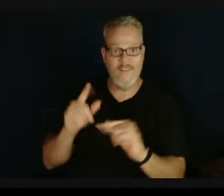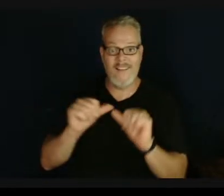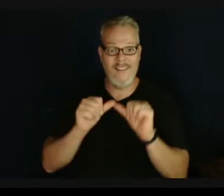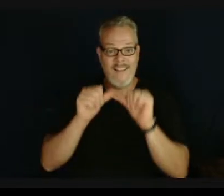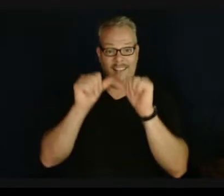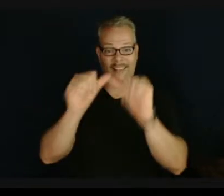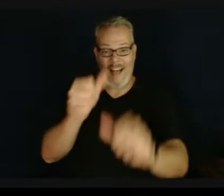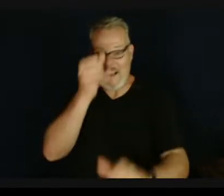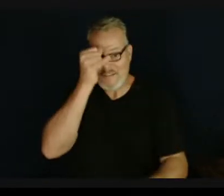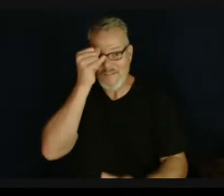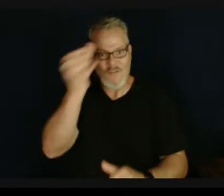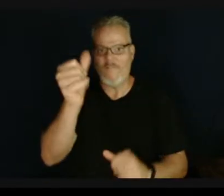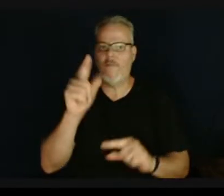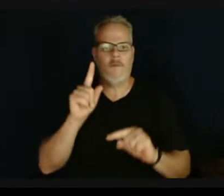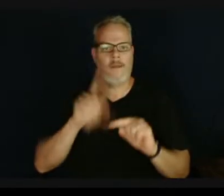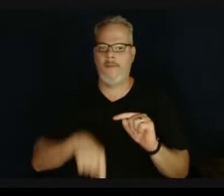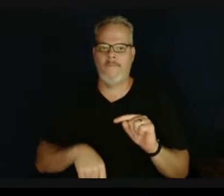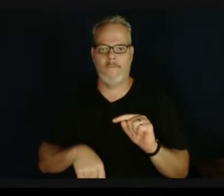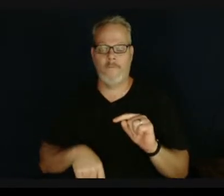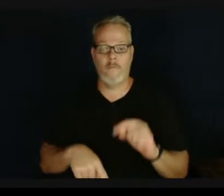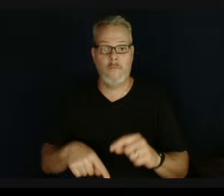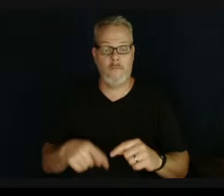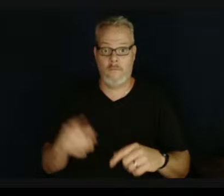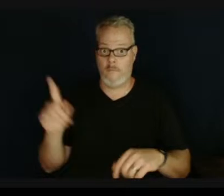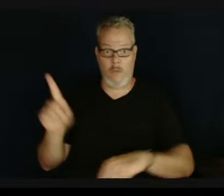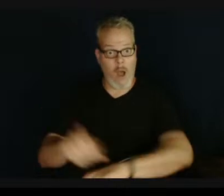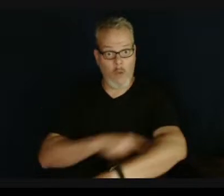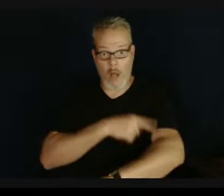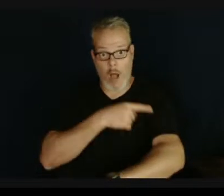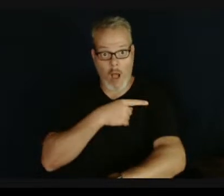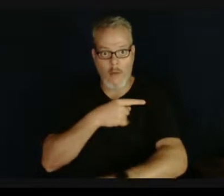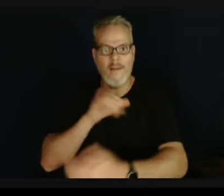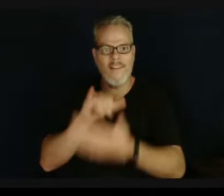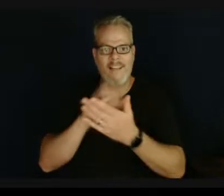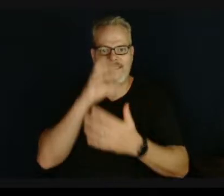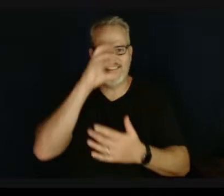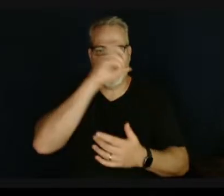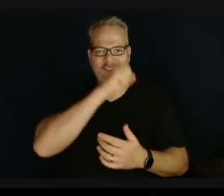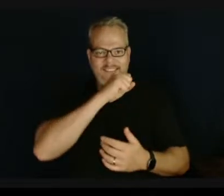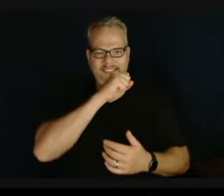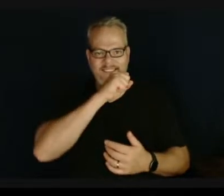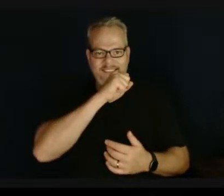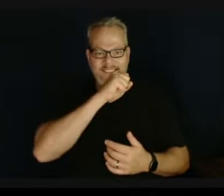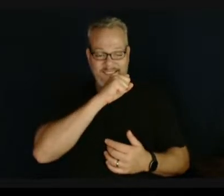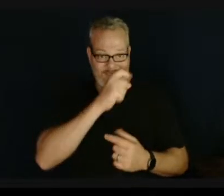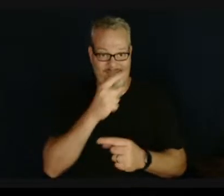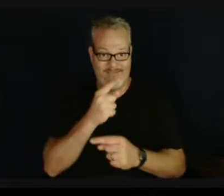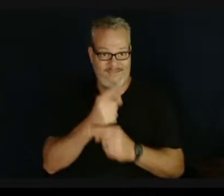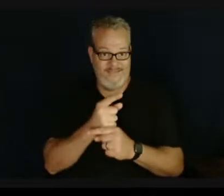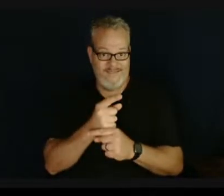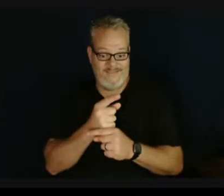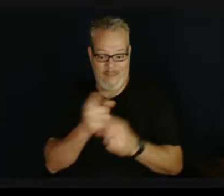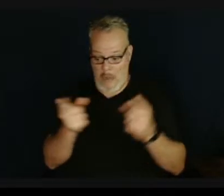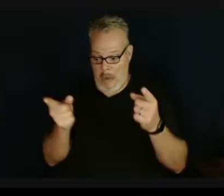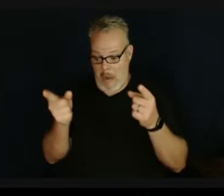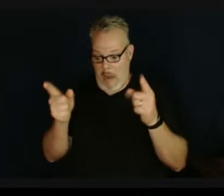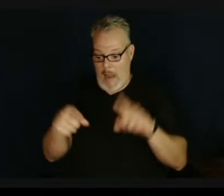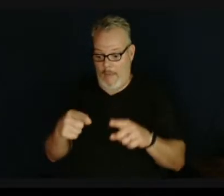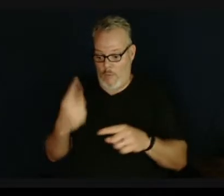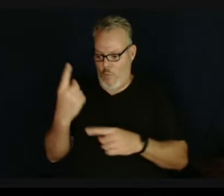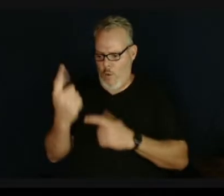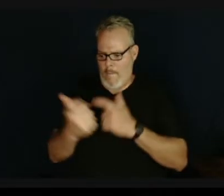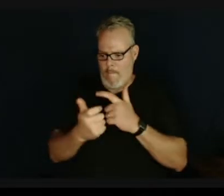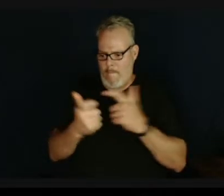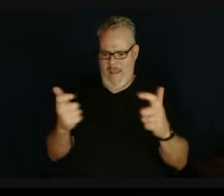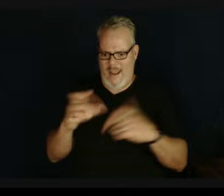I'm getting at here. Right. How long that takes to happen, that's a guess, right? Could that could happen through one big earthquake